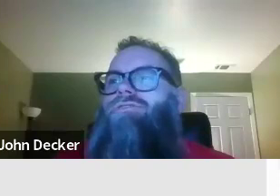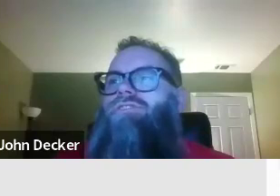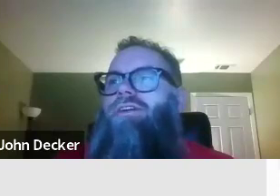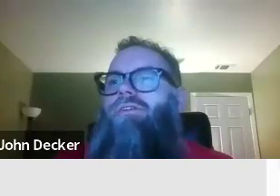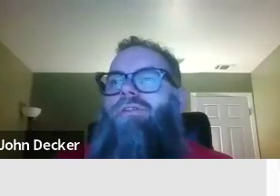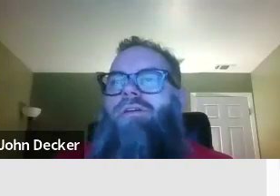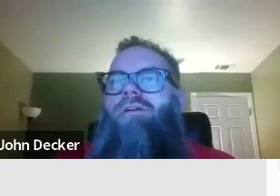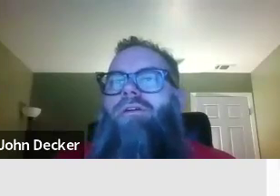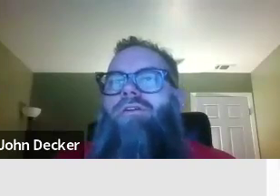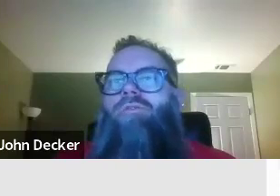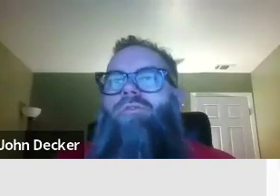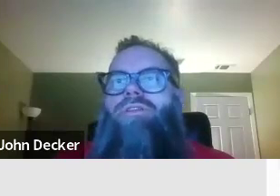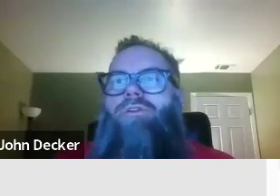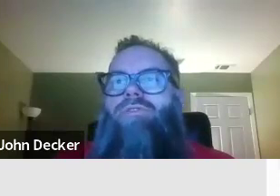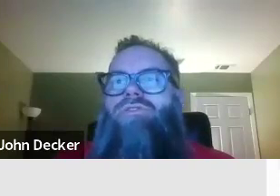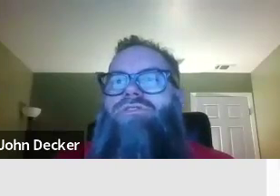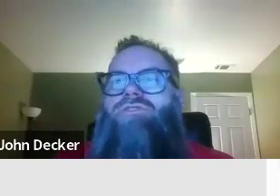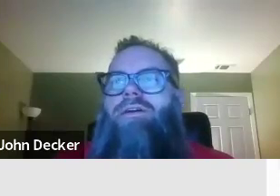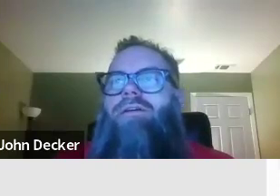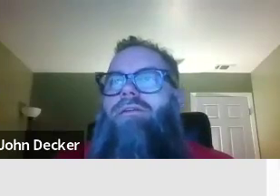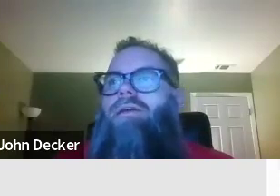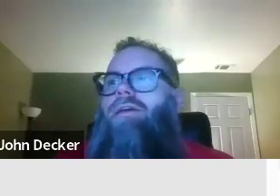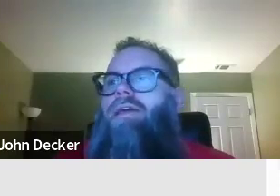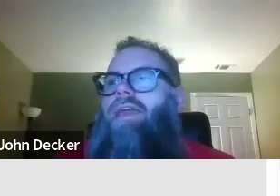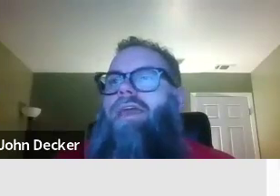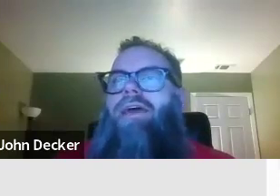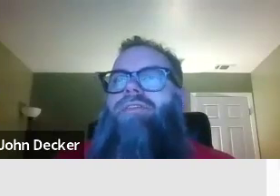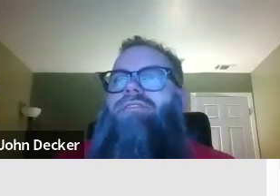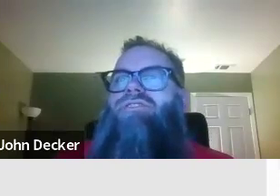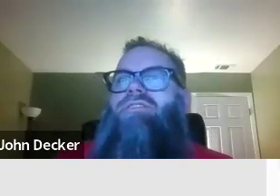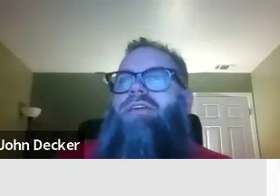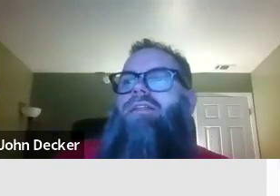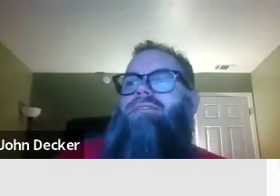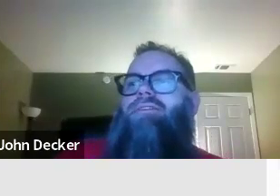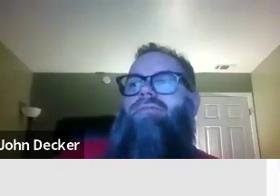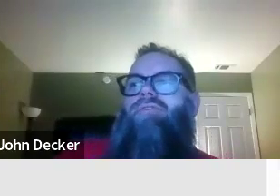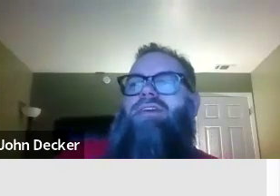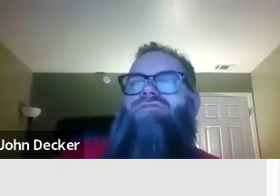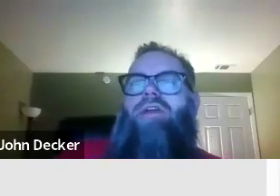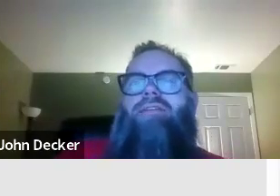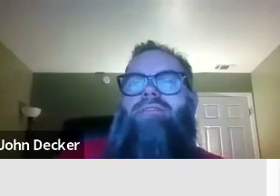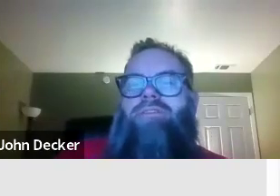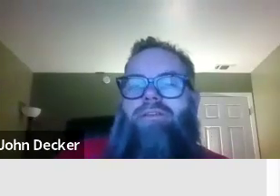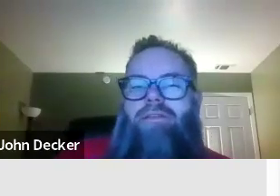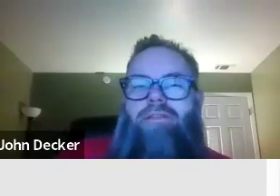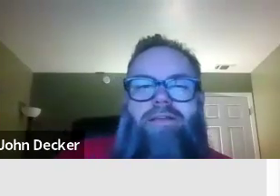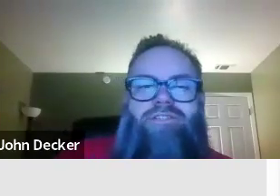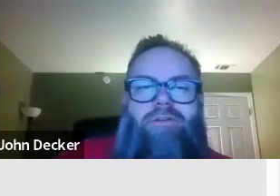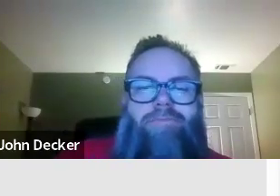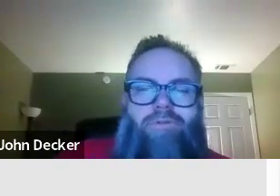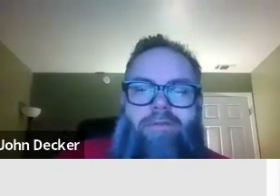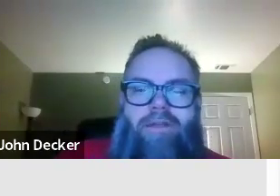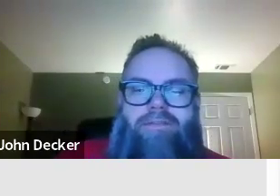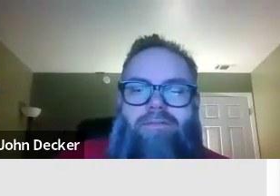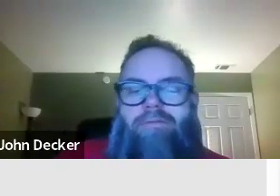want to encourage you to check out her work there for Christina. And this is just, again, a listing of our staff trainings that we did in the